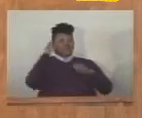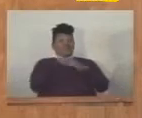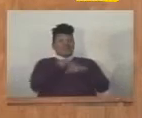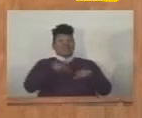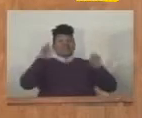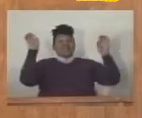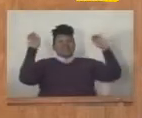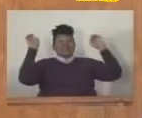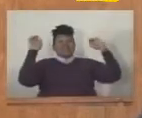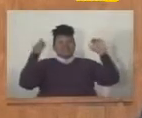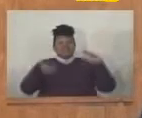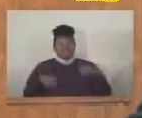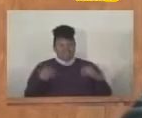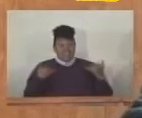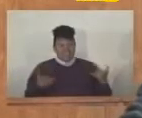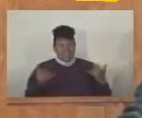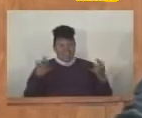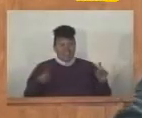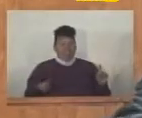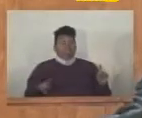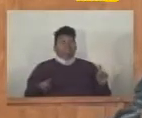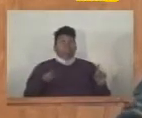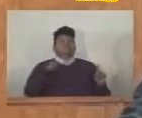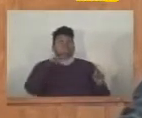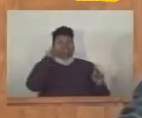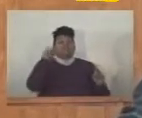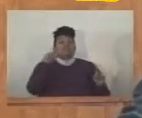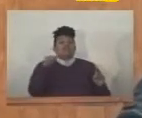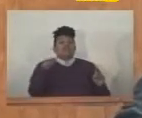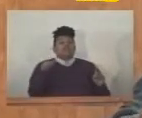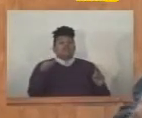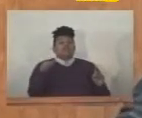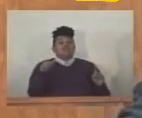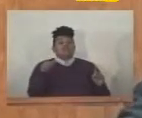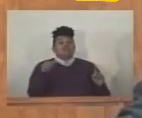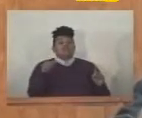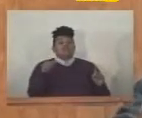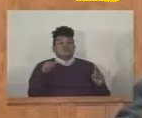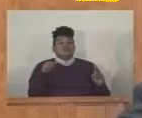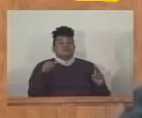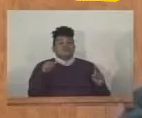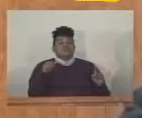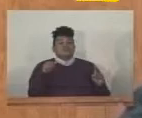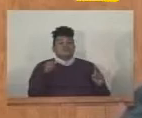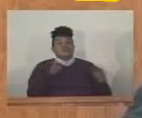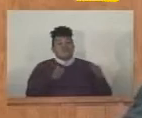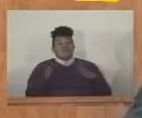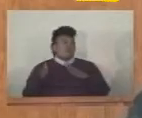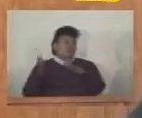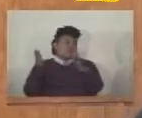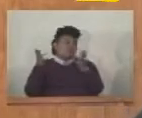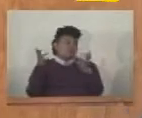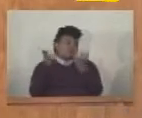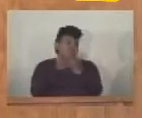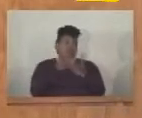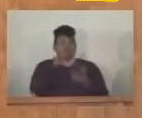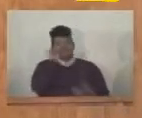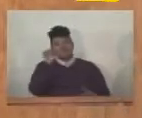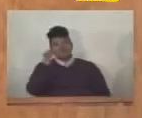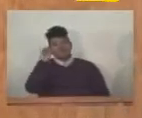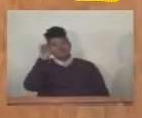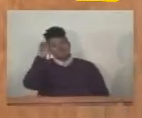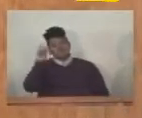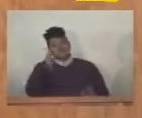of emergency don't go in the path of Zozo's failure. And